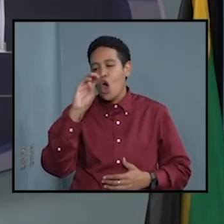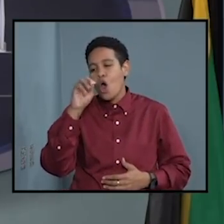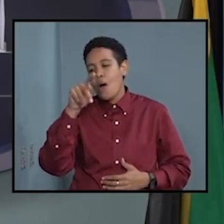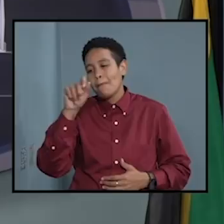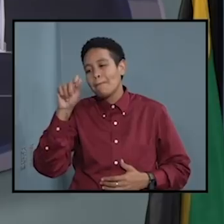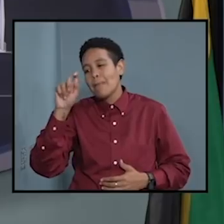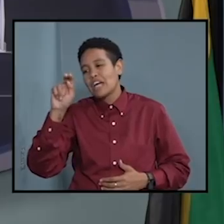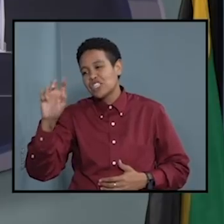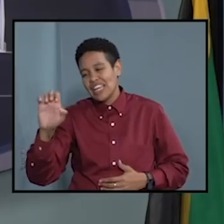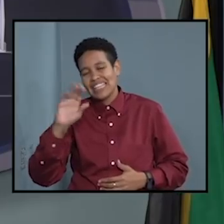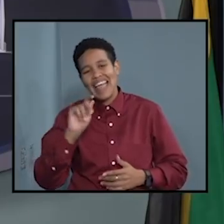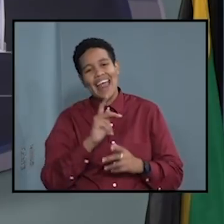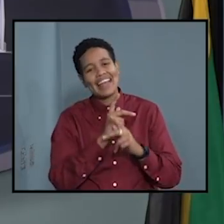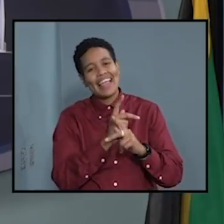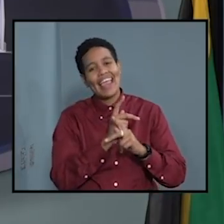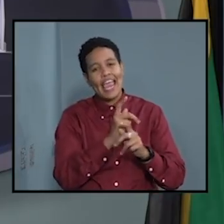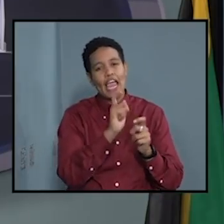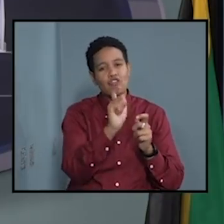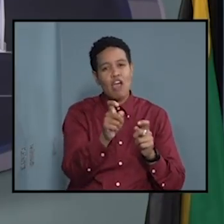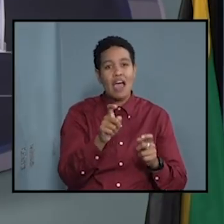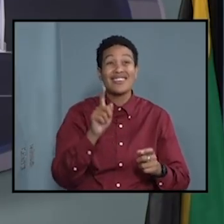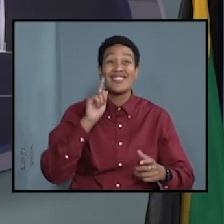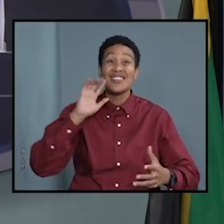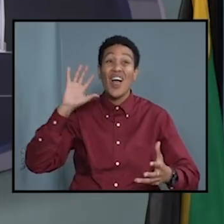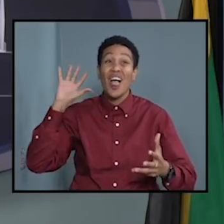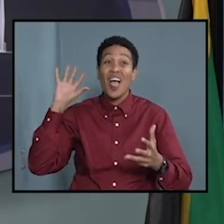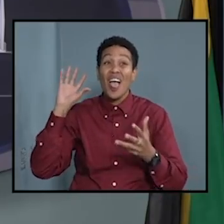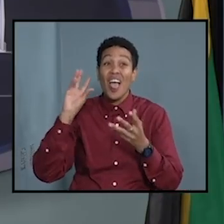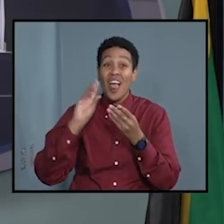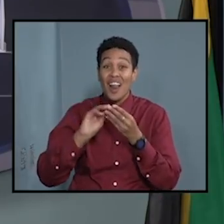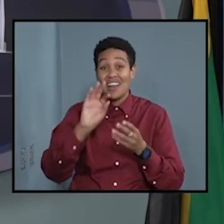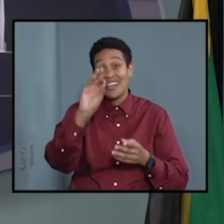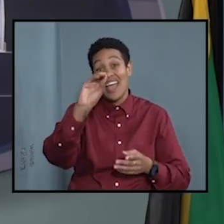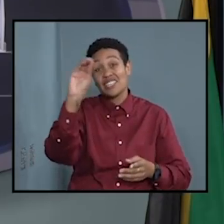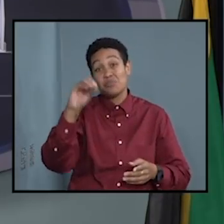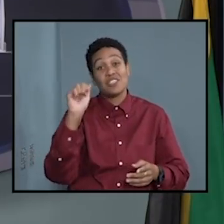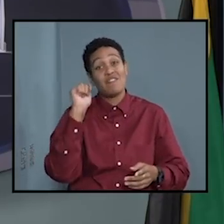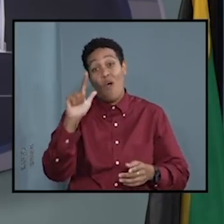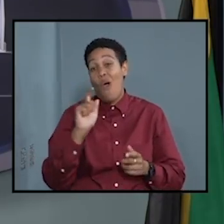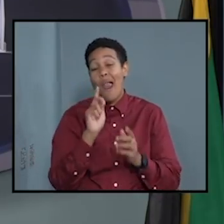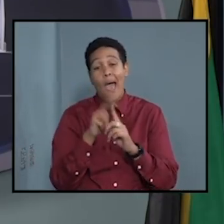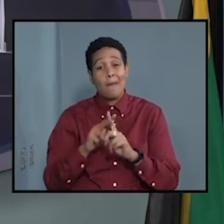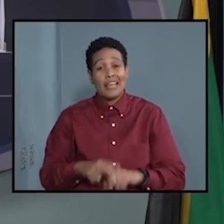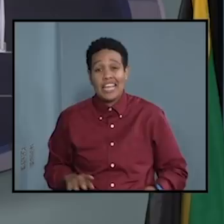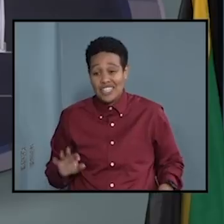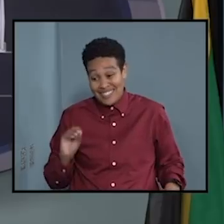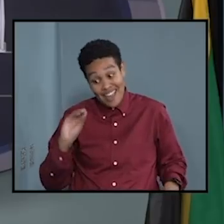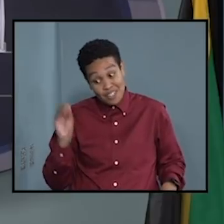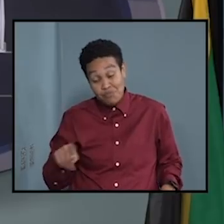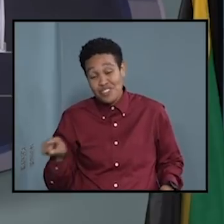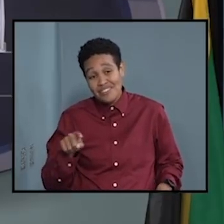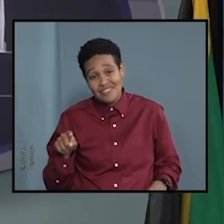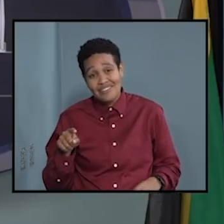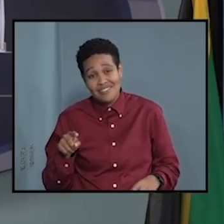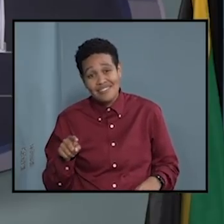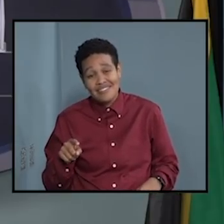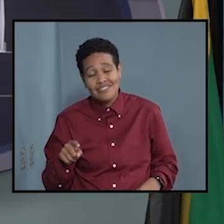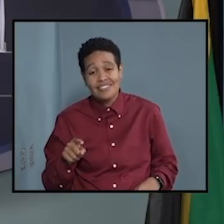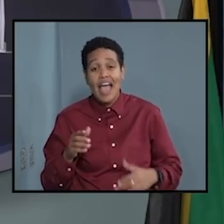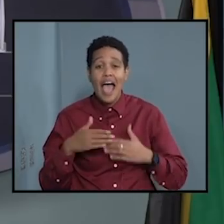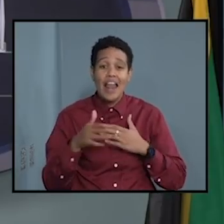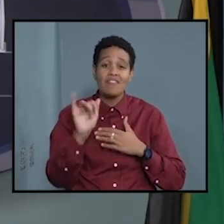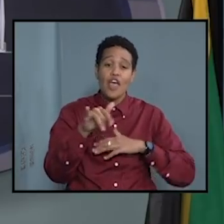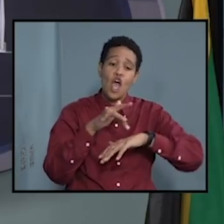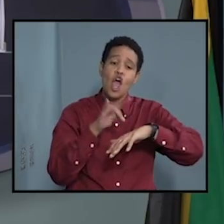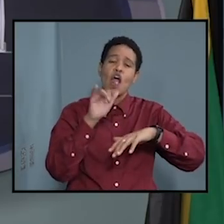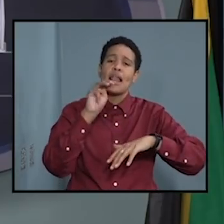grants, which account for approximately 90% of all applications, And then, after that, which will be in early